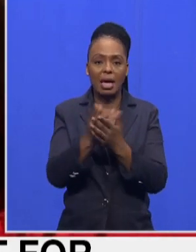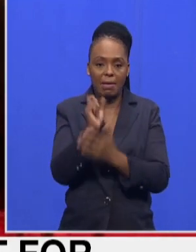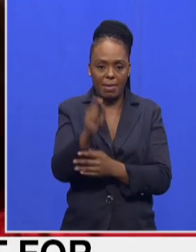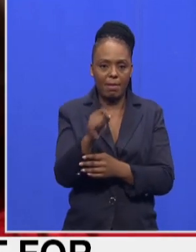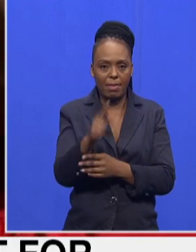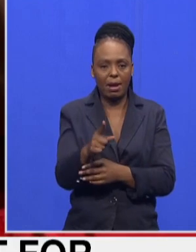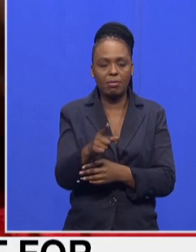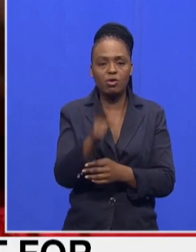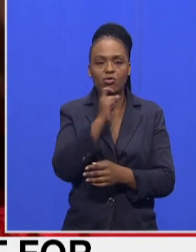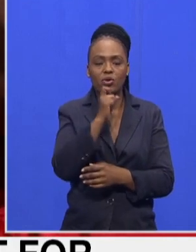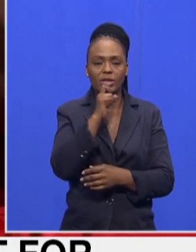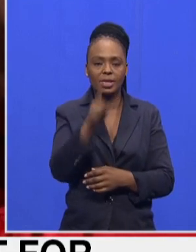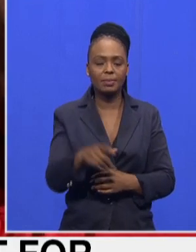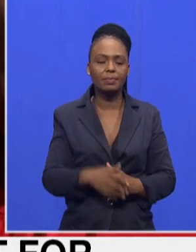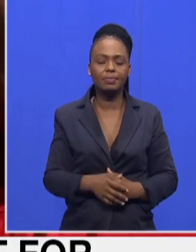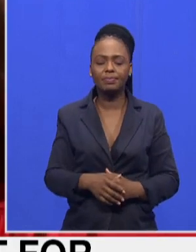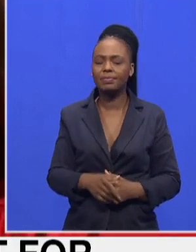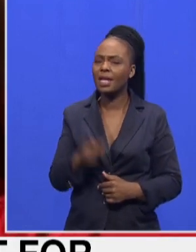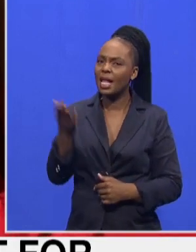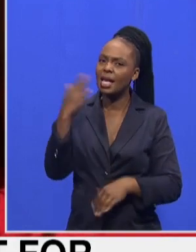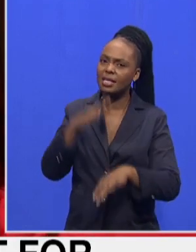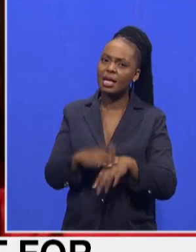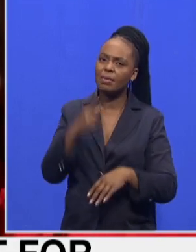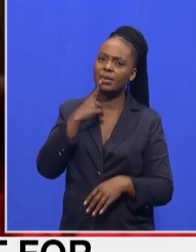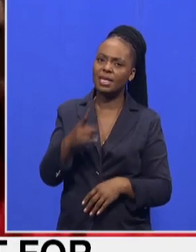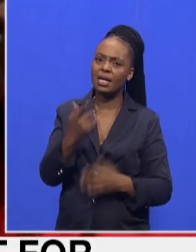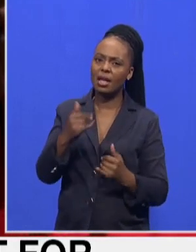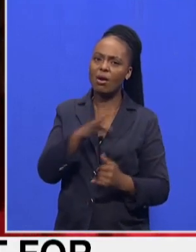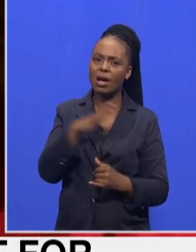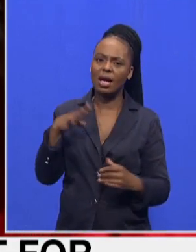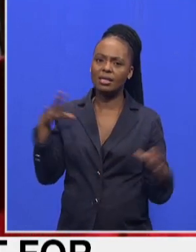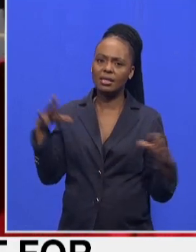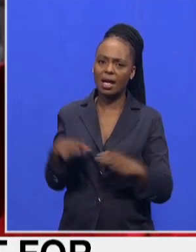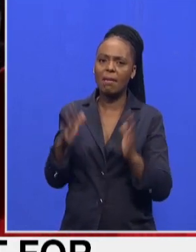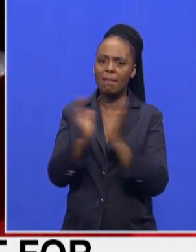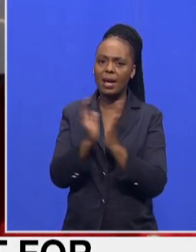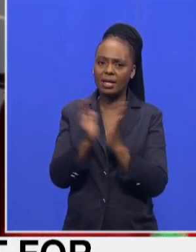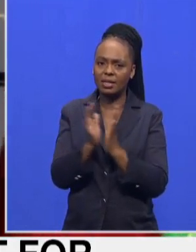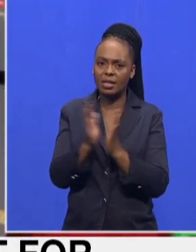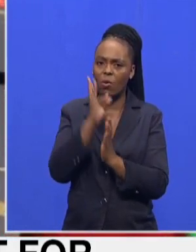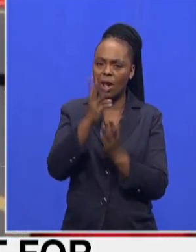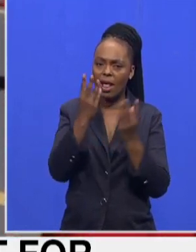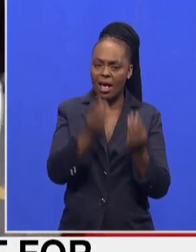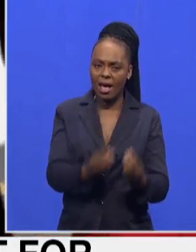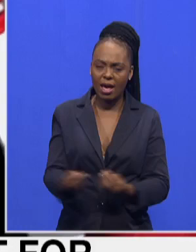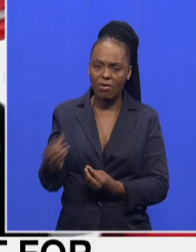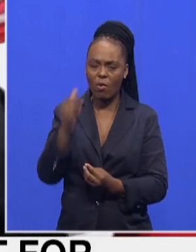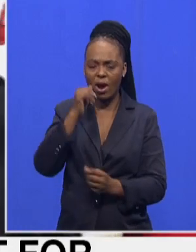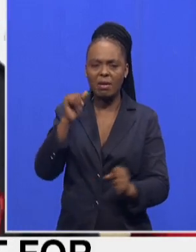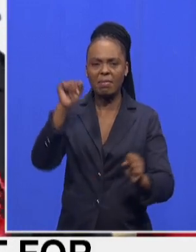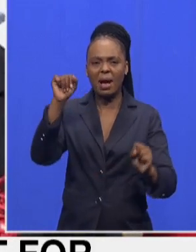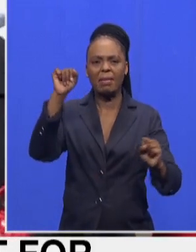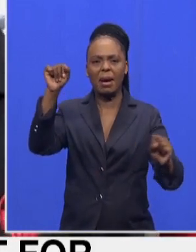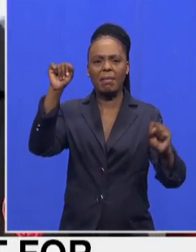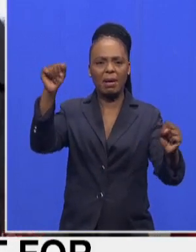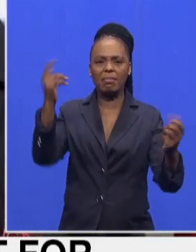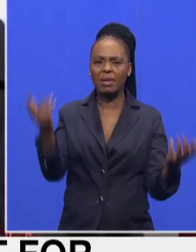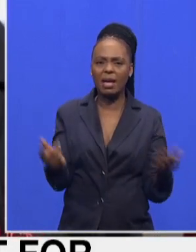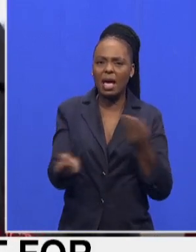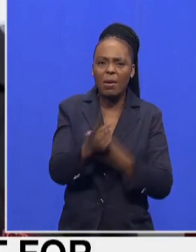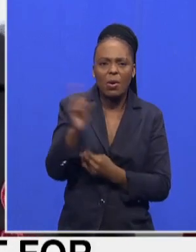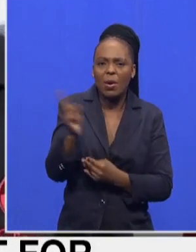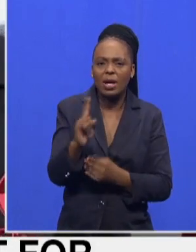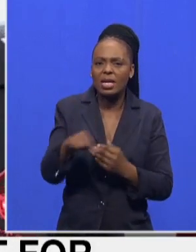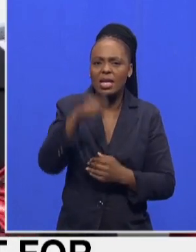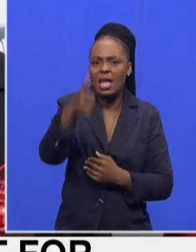to you, you said you were going to meet in a council meeting. That was during the time you were blockading the university. What came out of that? Because the next